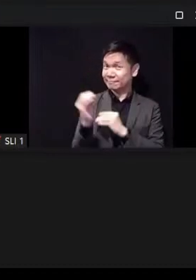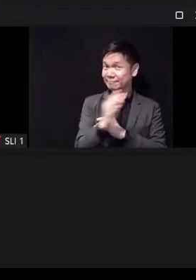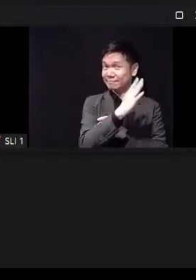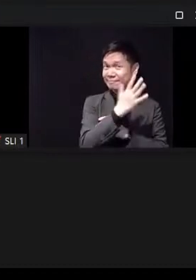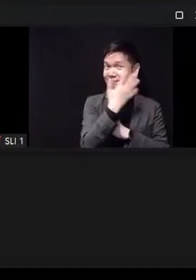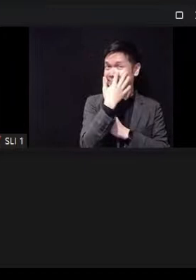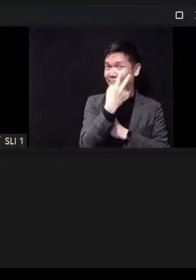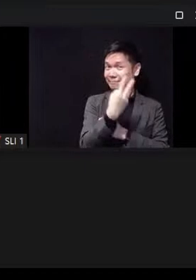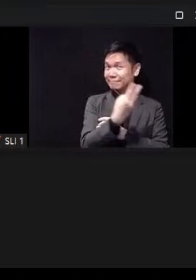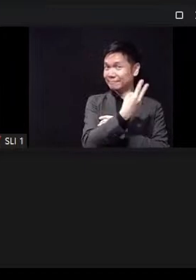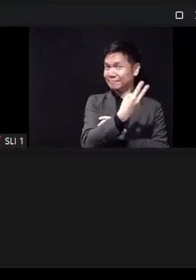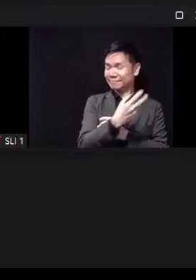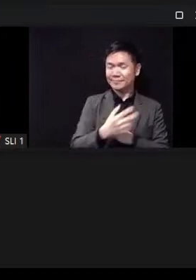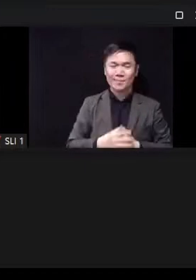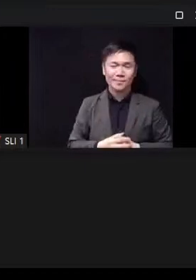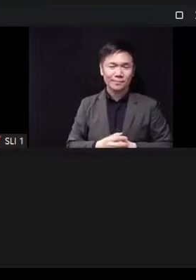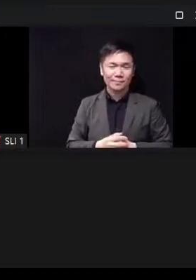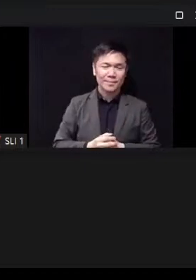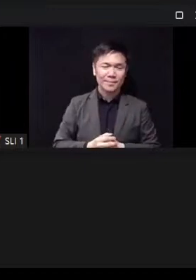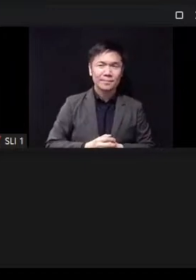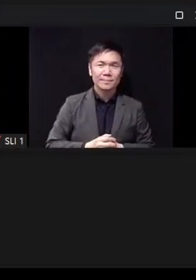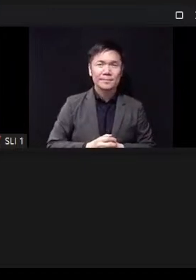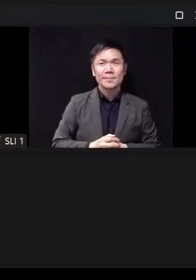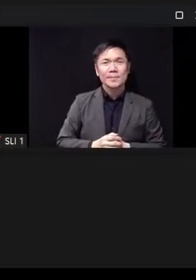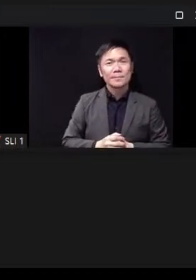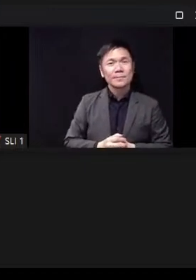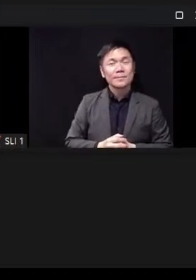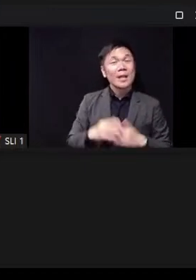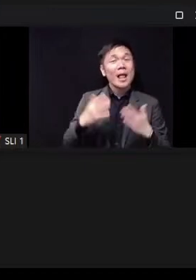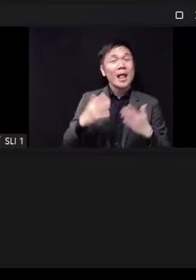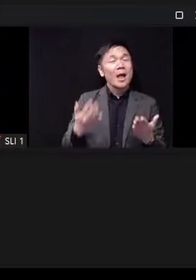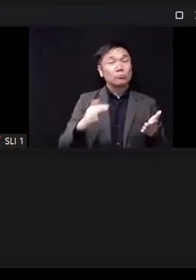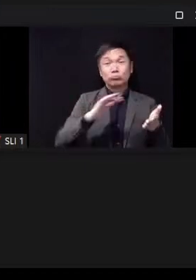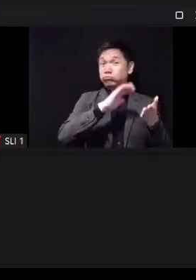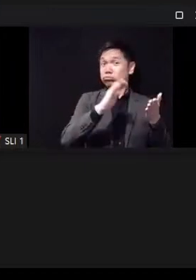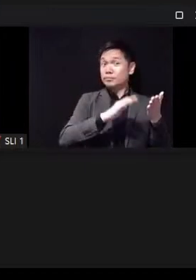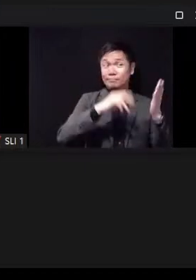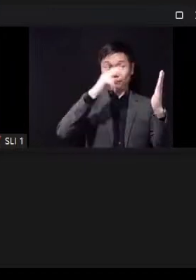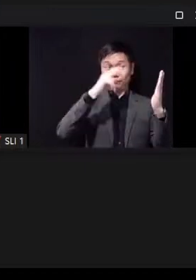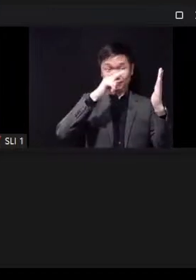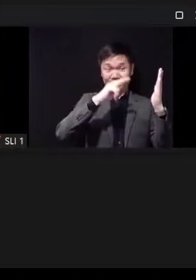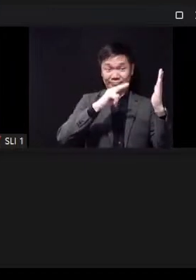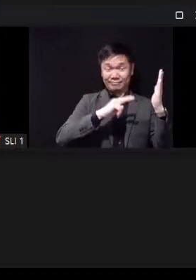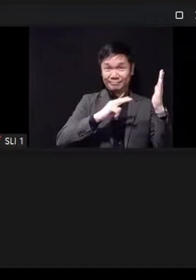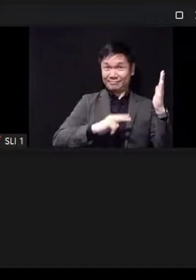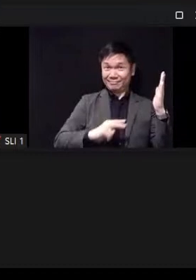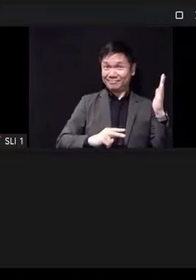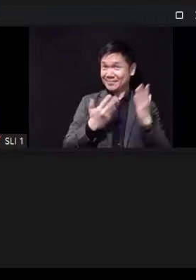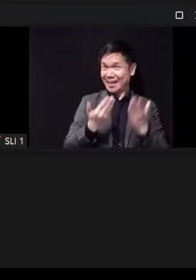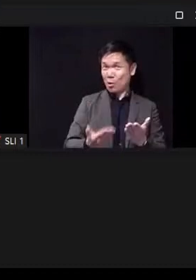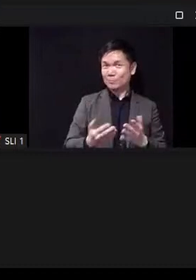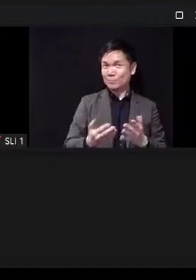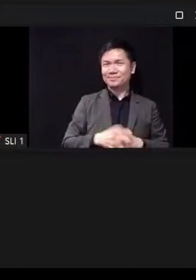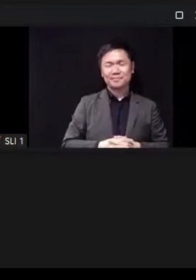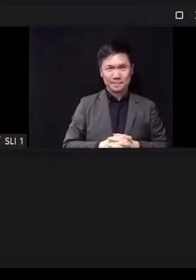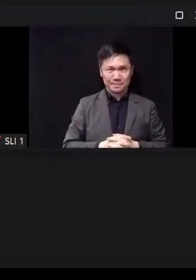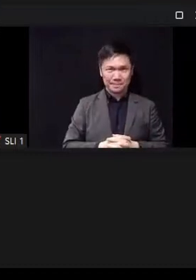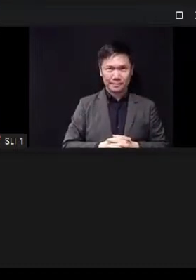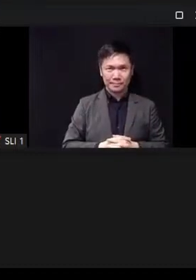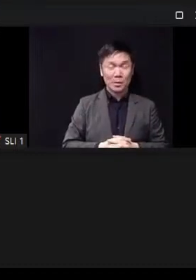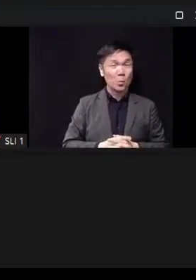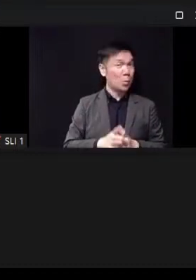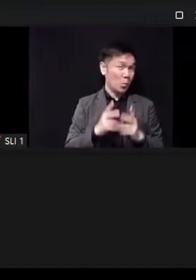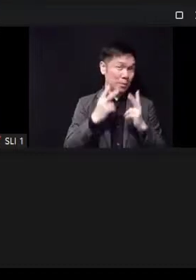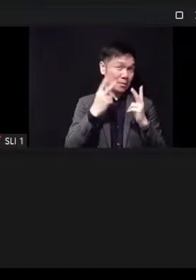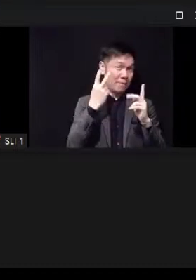screen. May I propose that we go through the text of the draft report with the aim